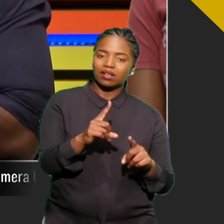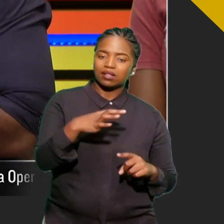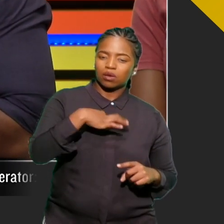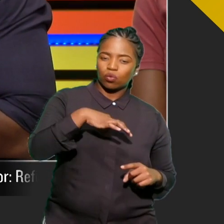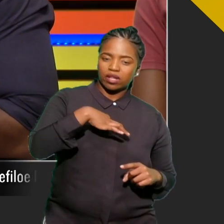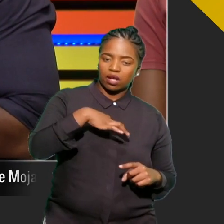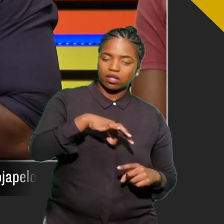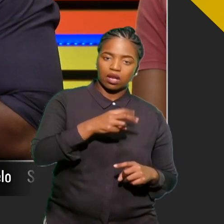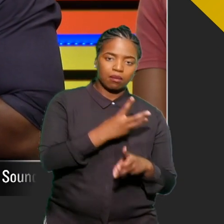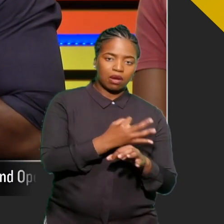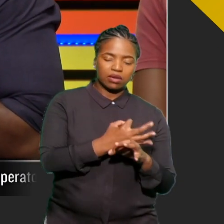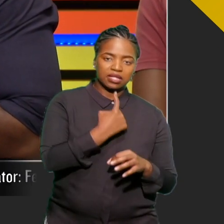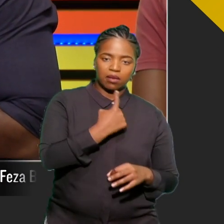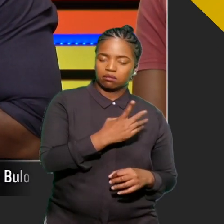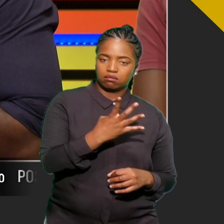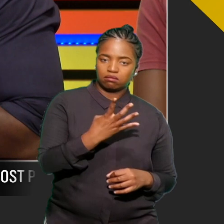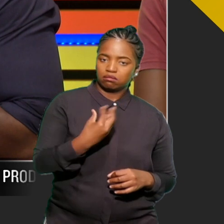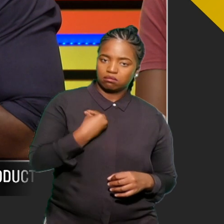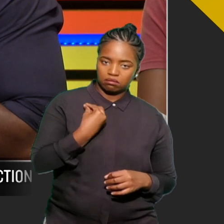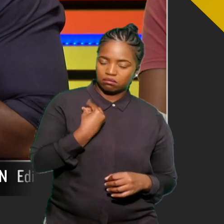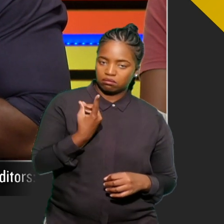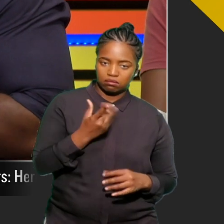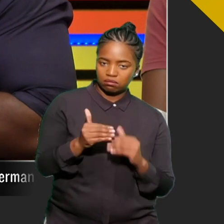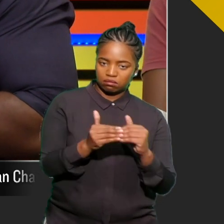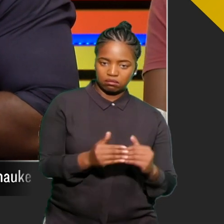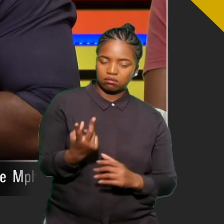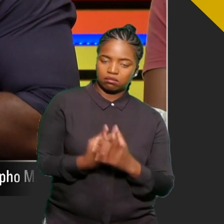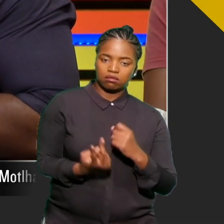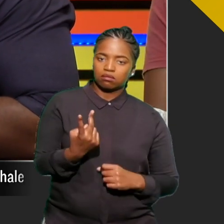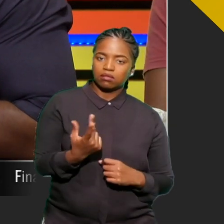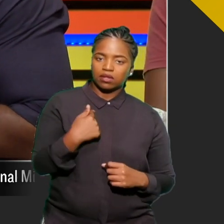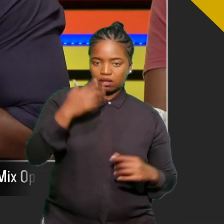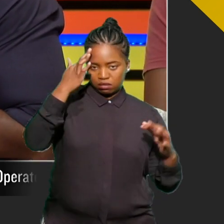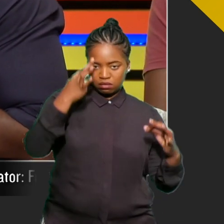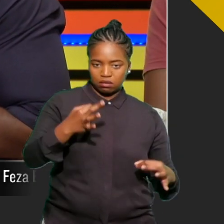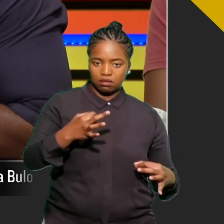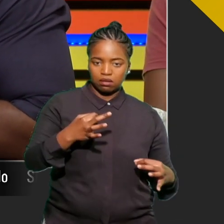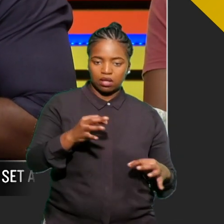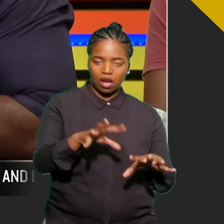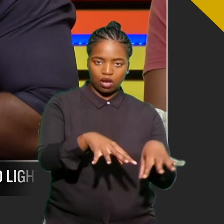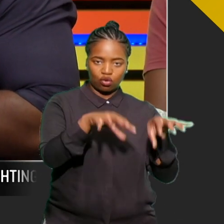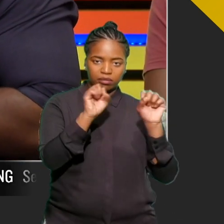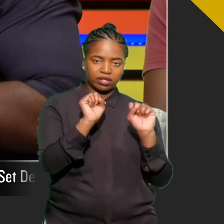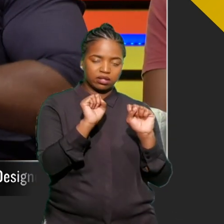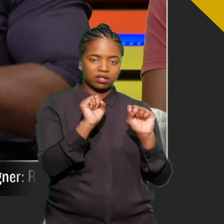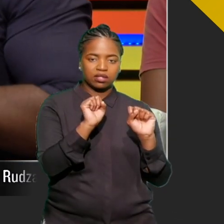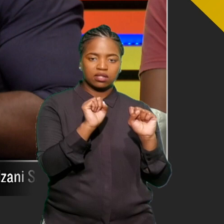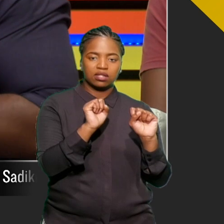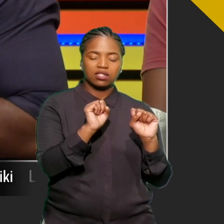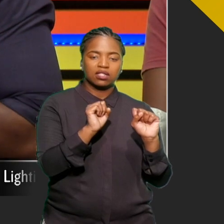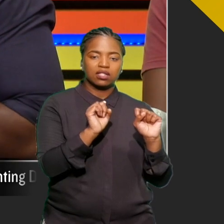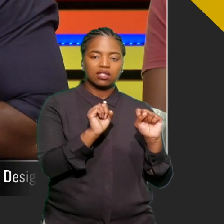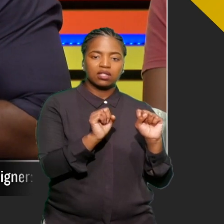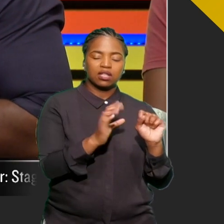So then her parents said that, no, we're too young, both of us can't take off this baby. So then, well, the baby was adopted and now is in England. Yeah,